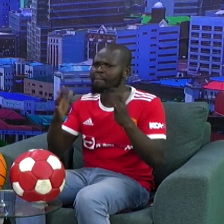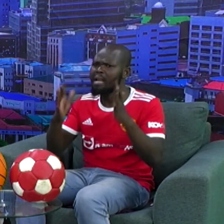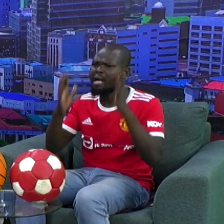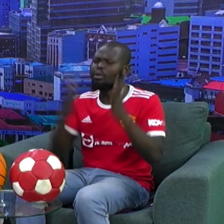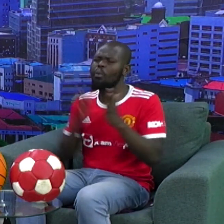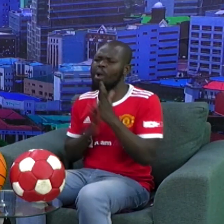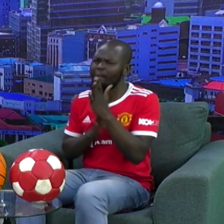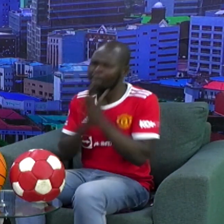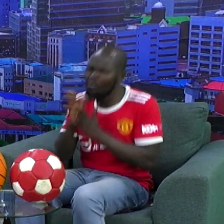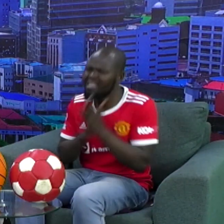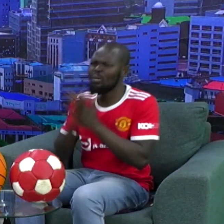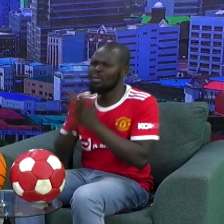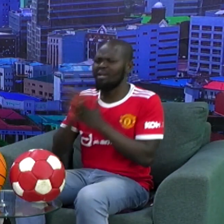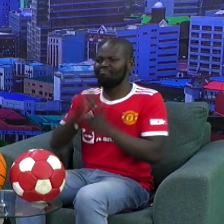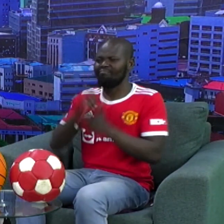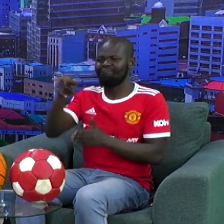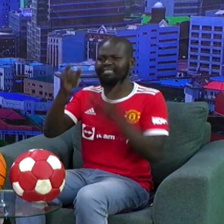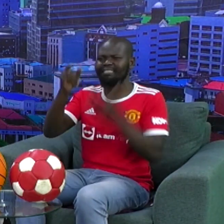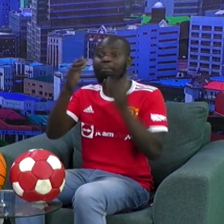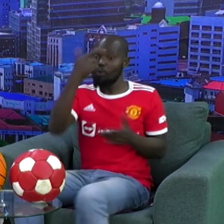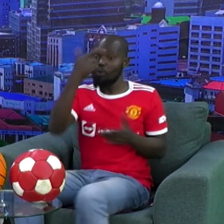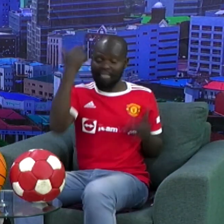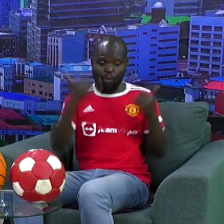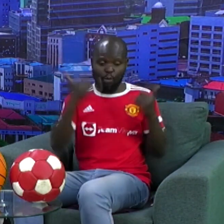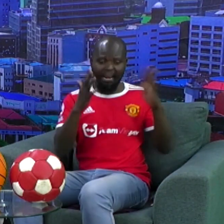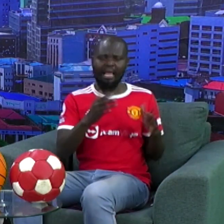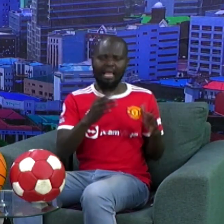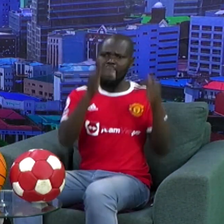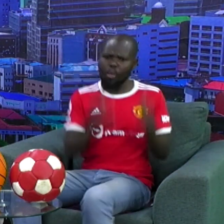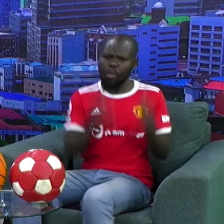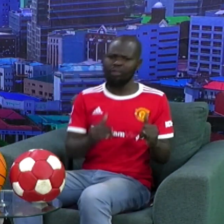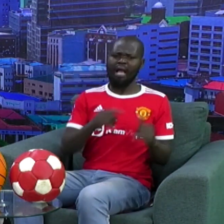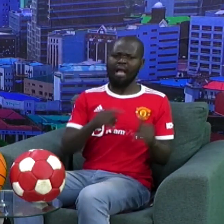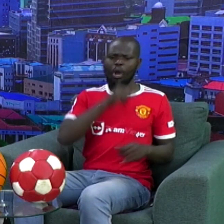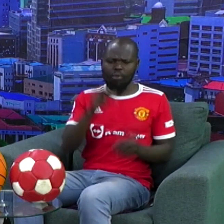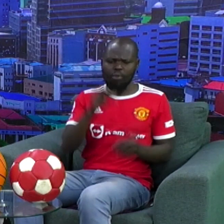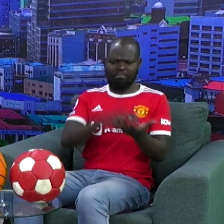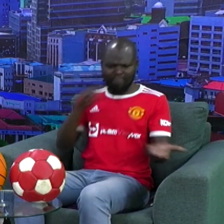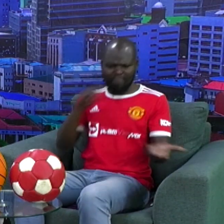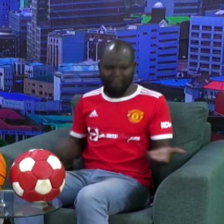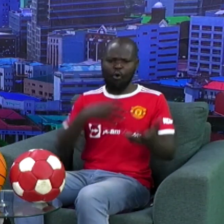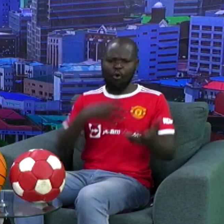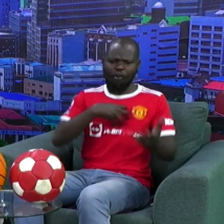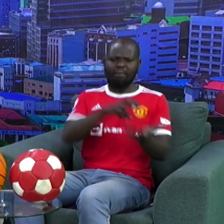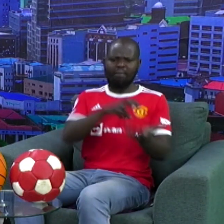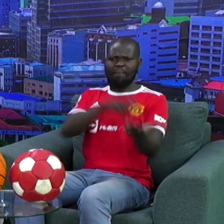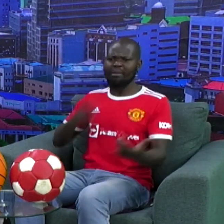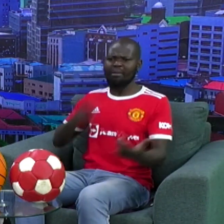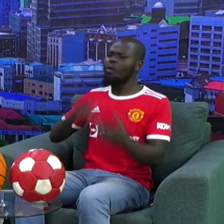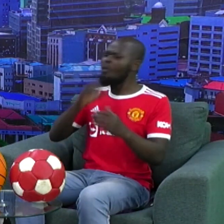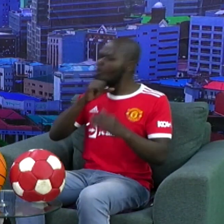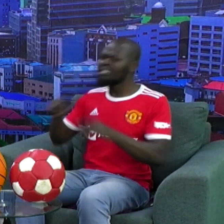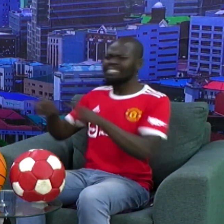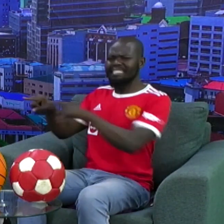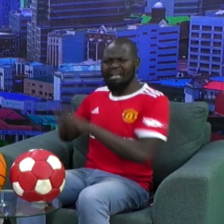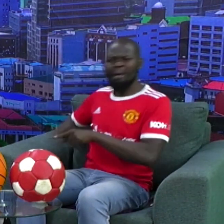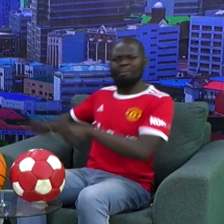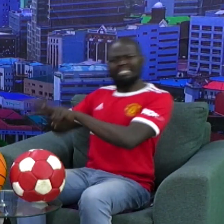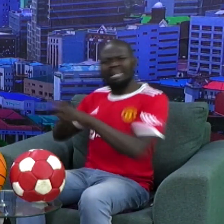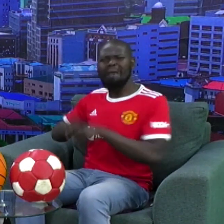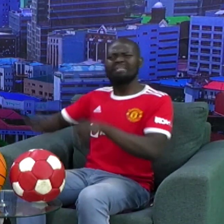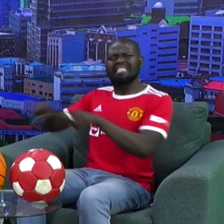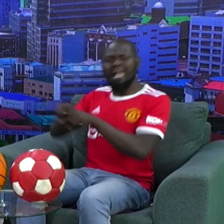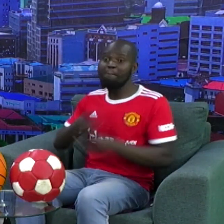come to this game with their mind in the game, because the players who are new and who